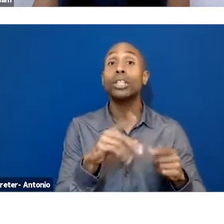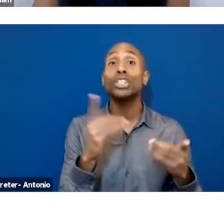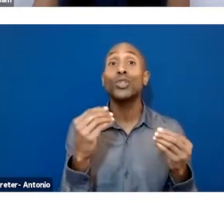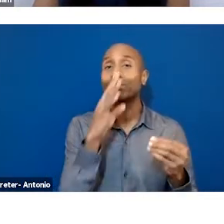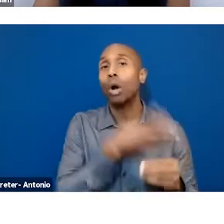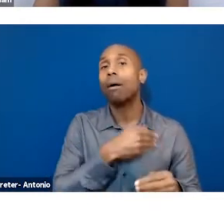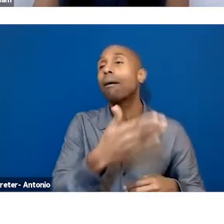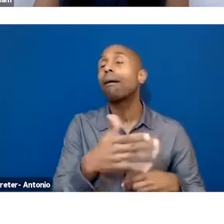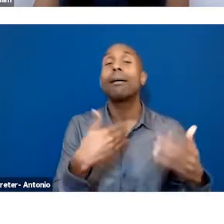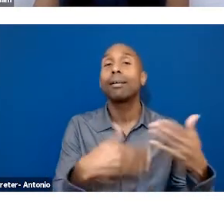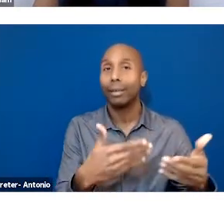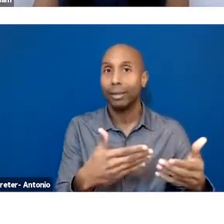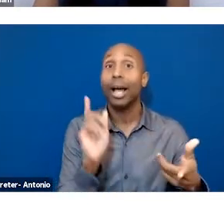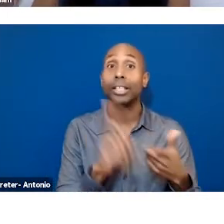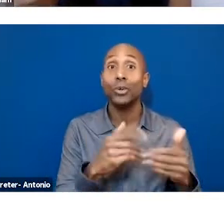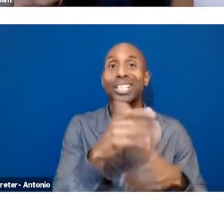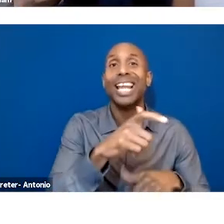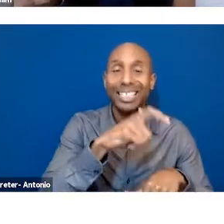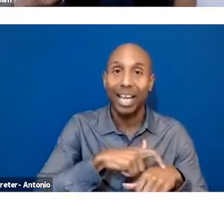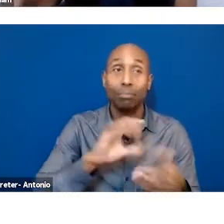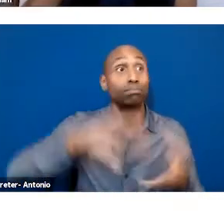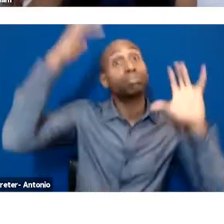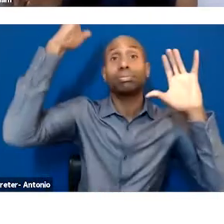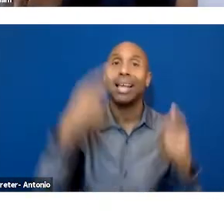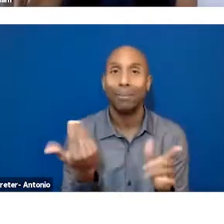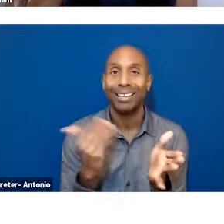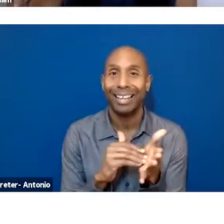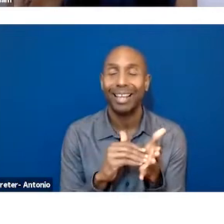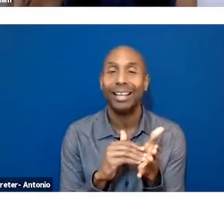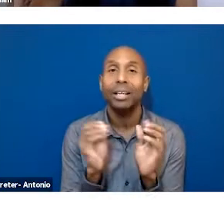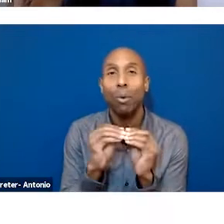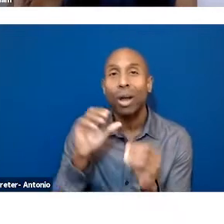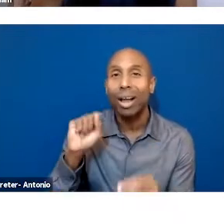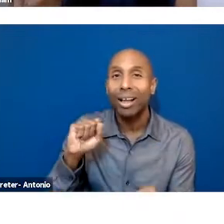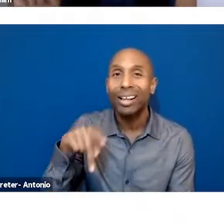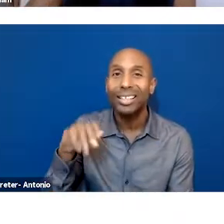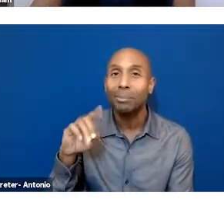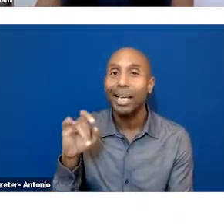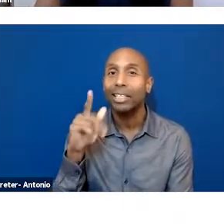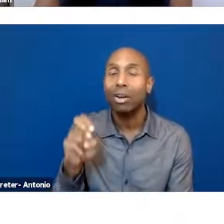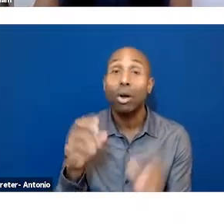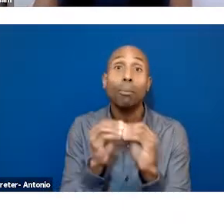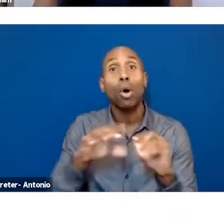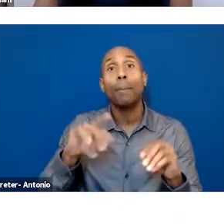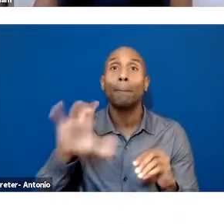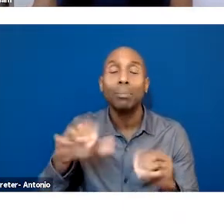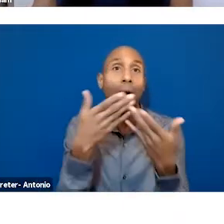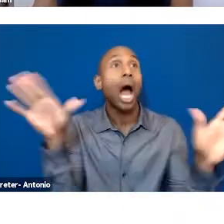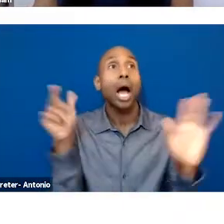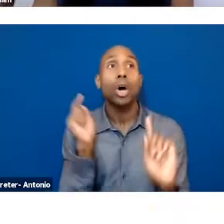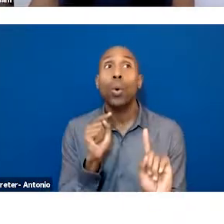another racist spectacle will emerge, right? So these spectacles of inclusion,